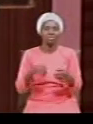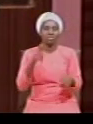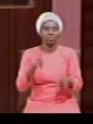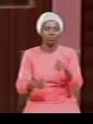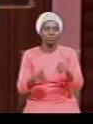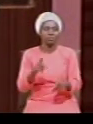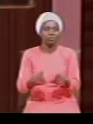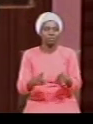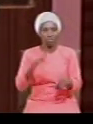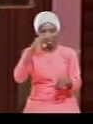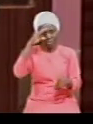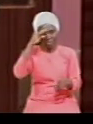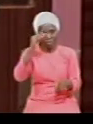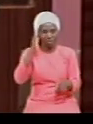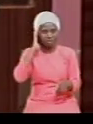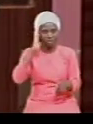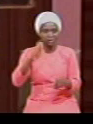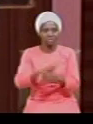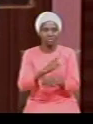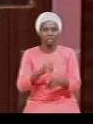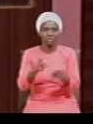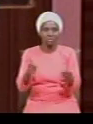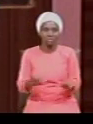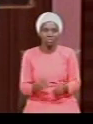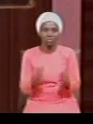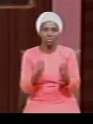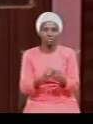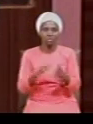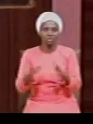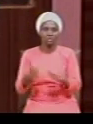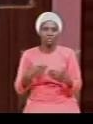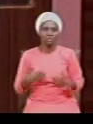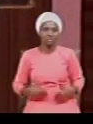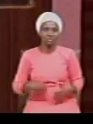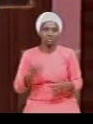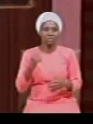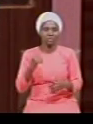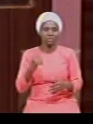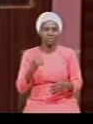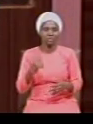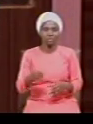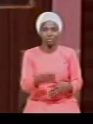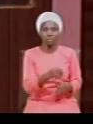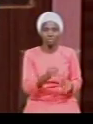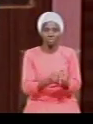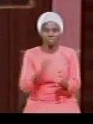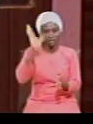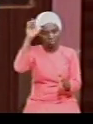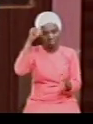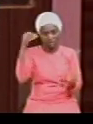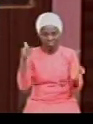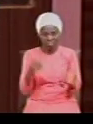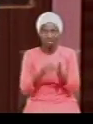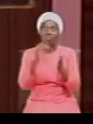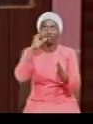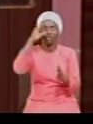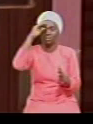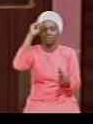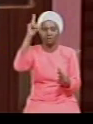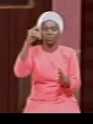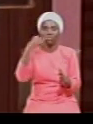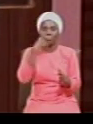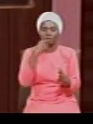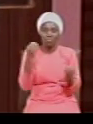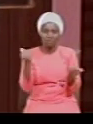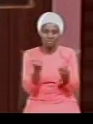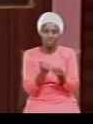places with dead bodies of those who rebel against him, of those who fight